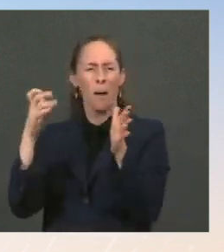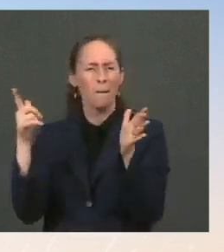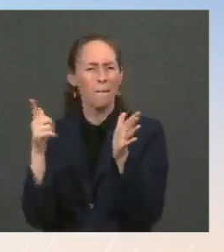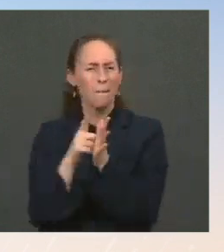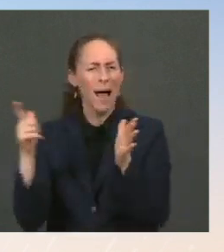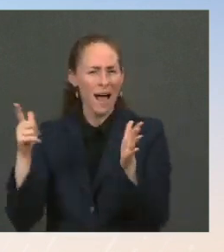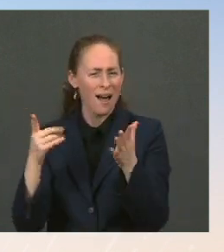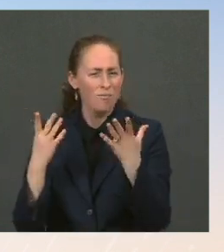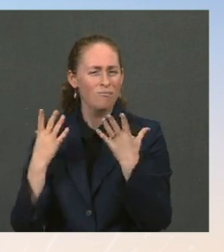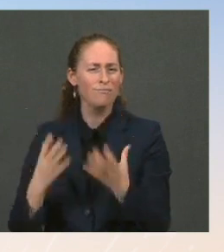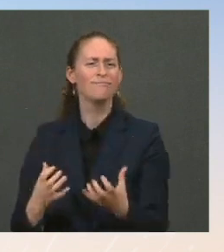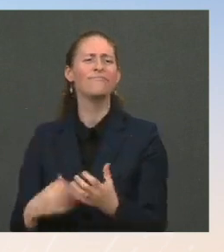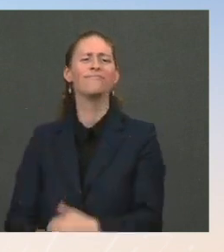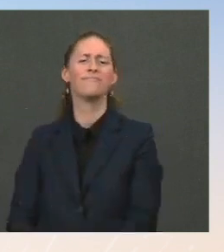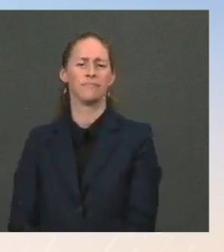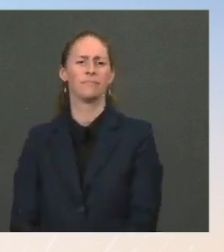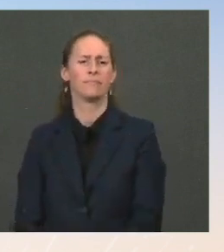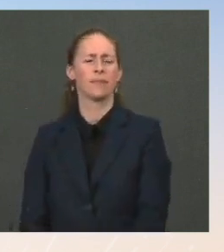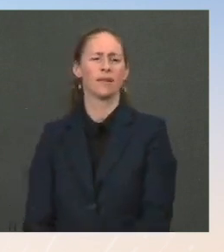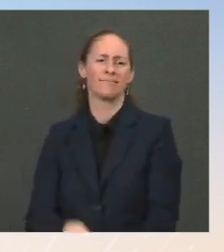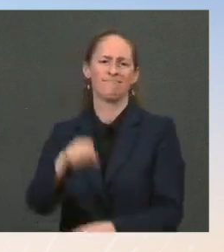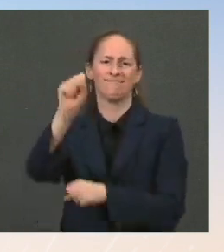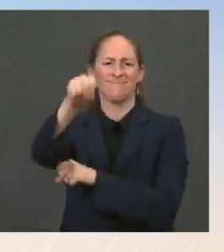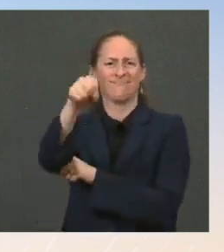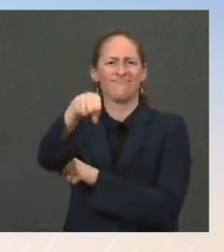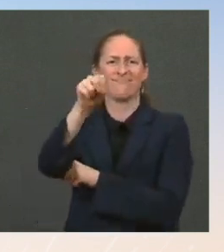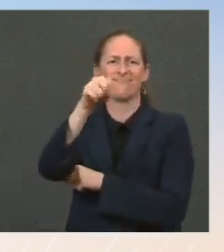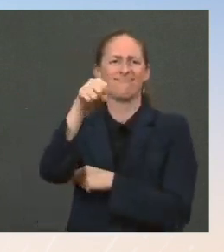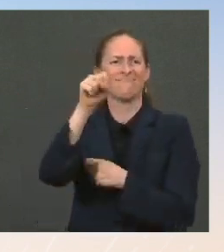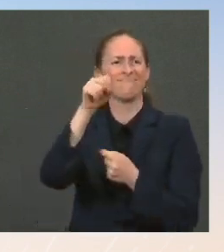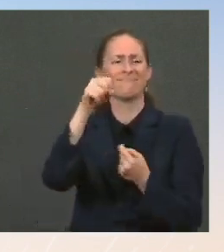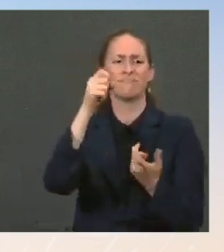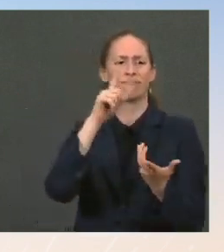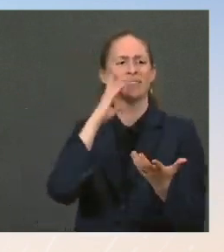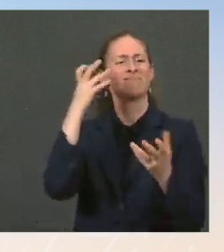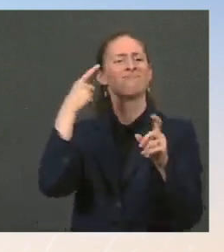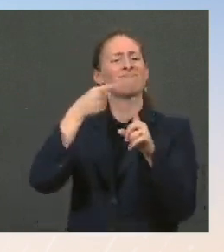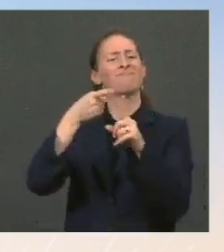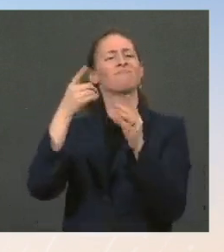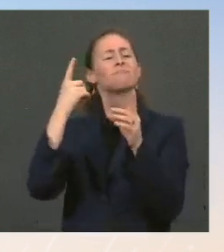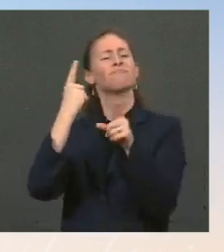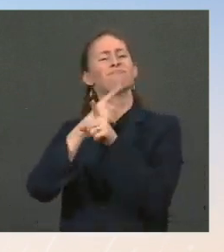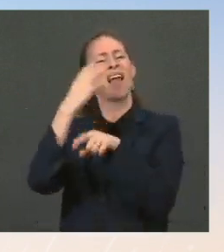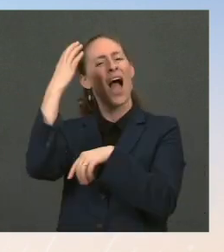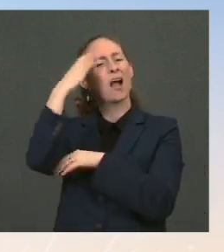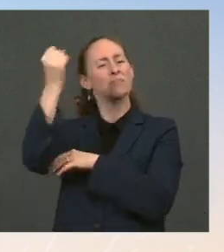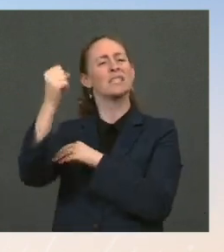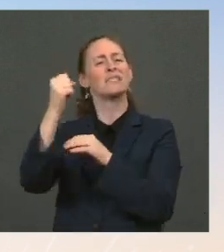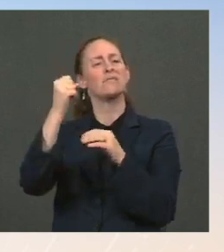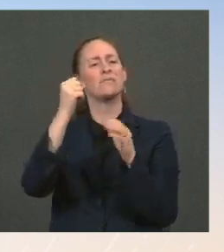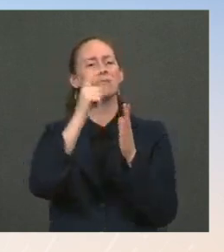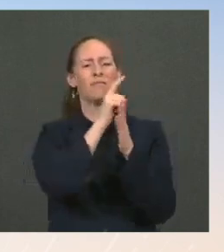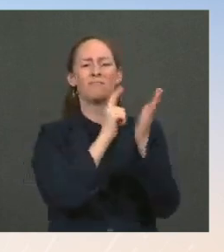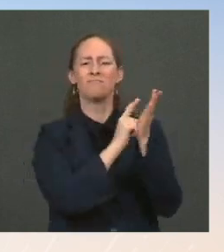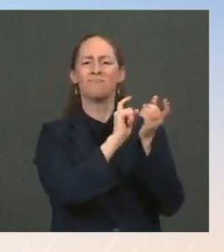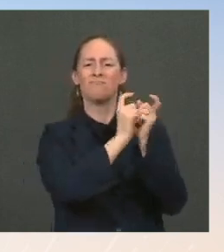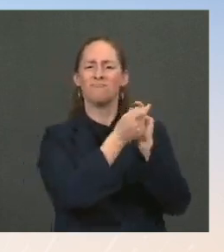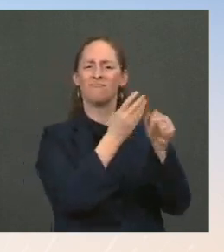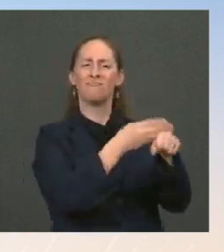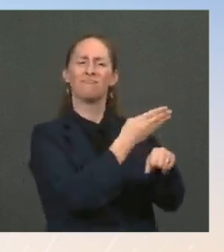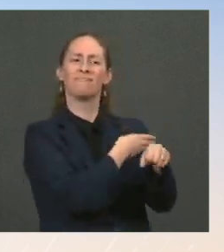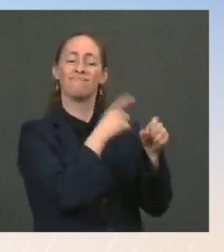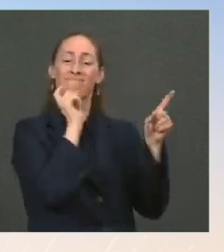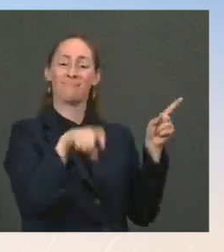of course, are frustrated by the inability to get common sense gun reforms through Congress. We should be able to get universal background